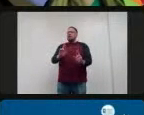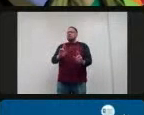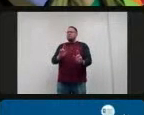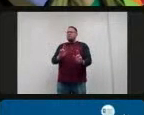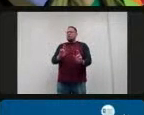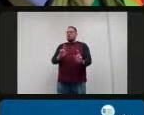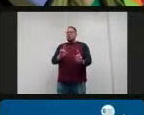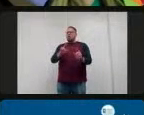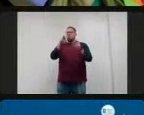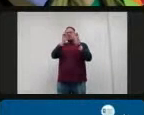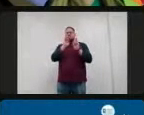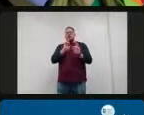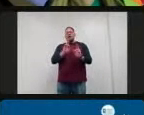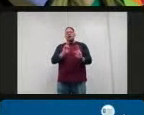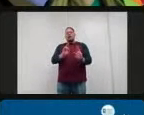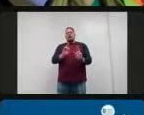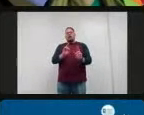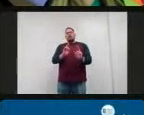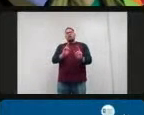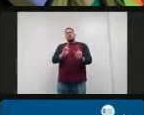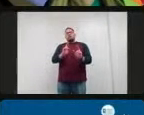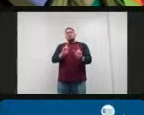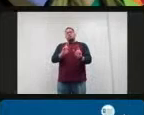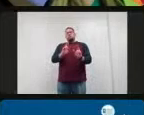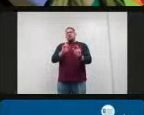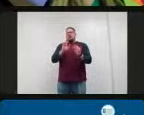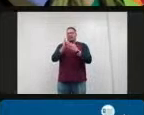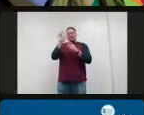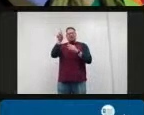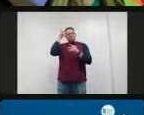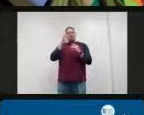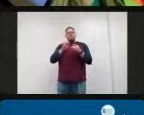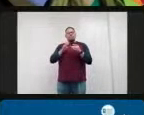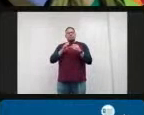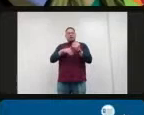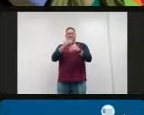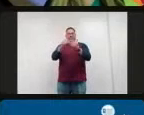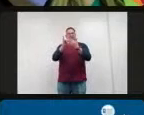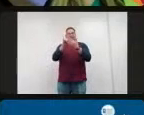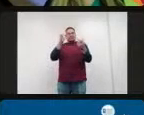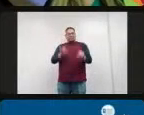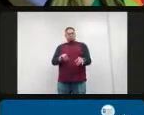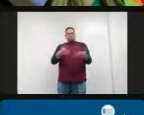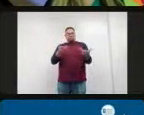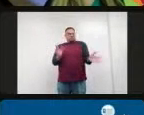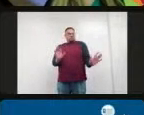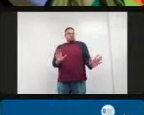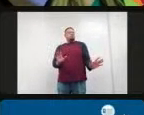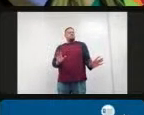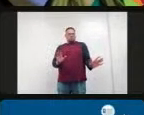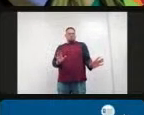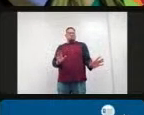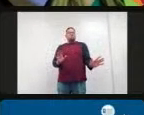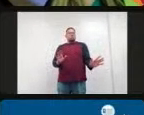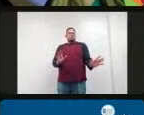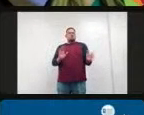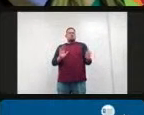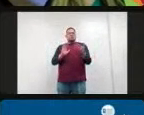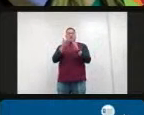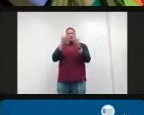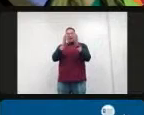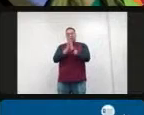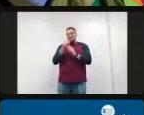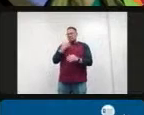about respecting, the democratic process that has taken place, that the community has asked for, and